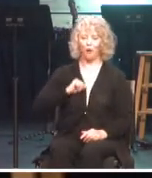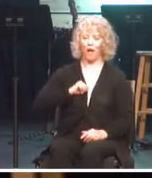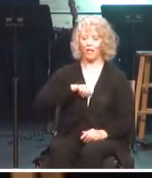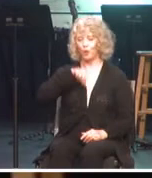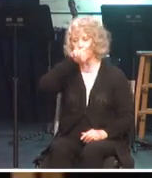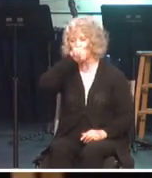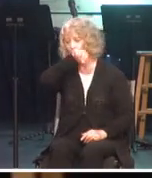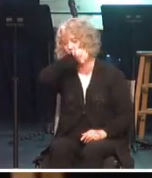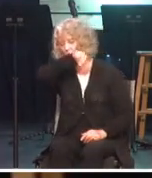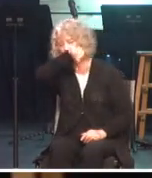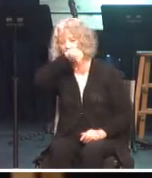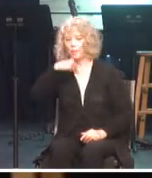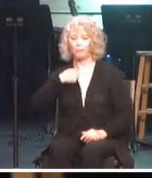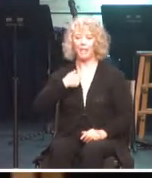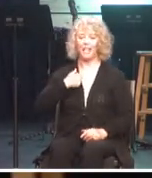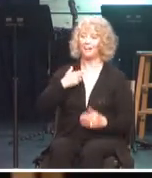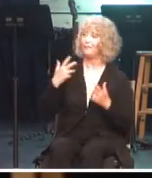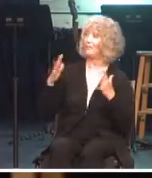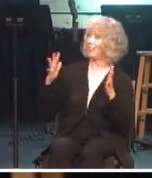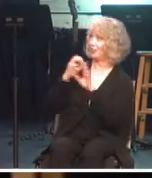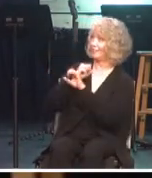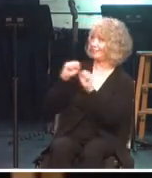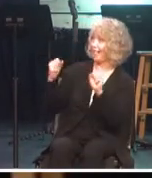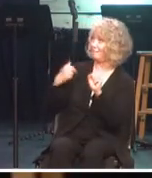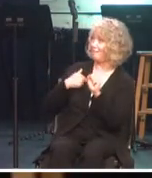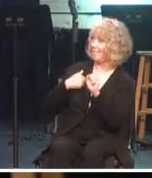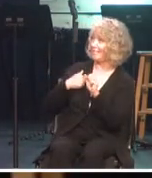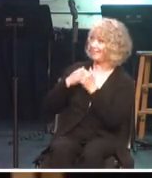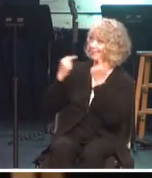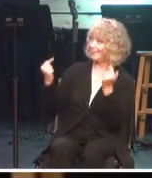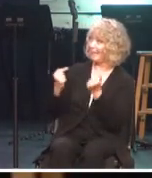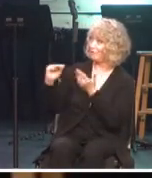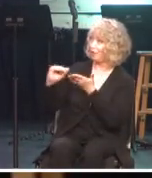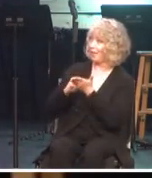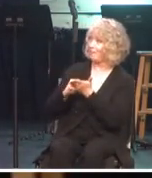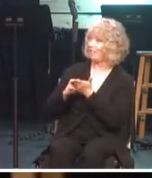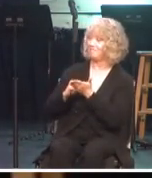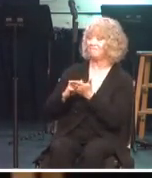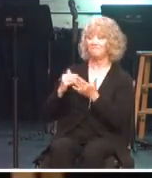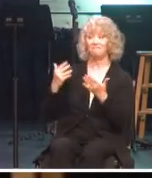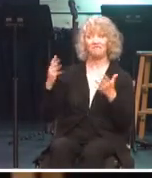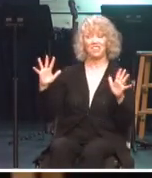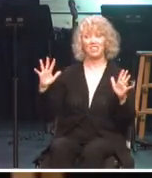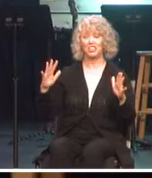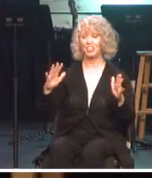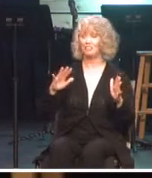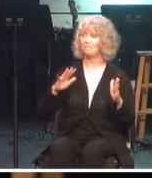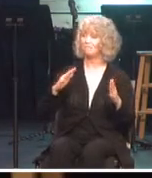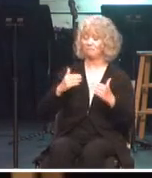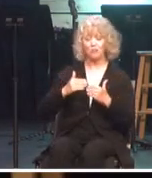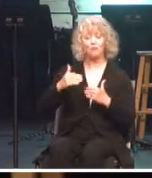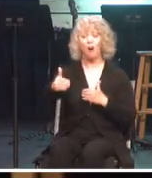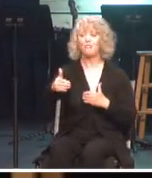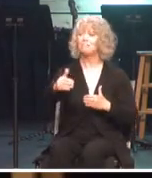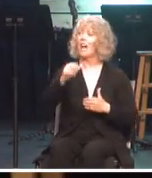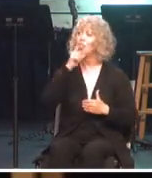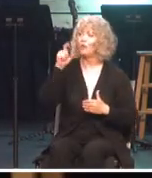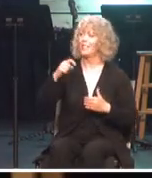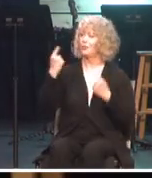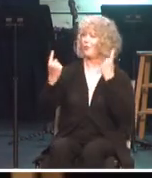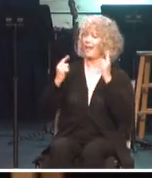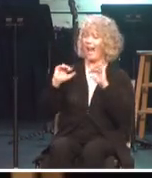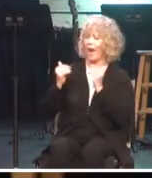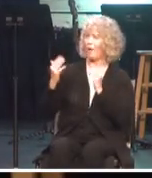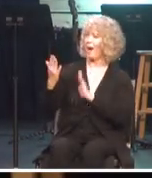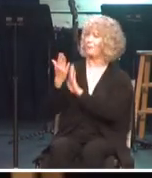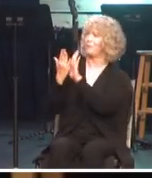thought is this: once you're forgiven of your sins, you should never think about who you are before Christ. You're a new creature, new